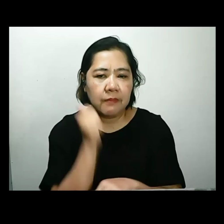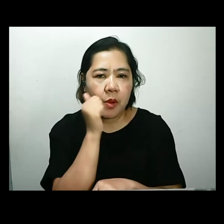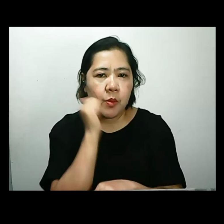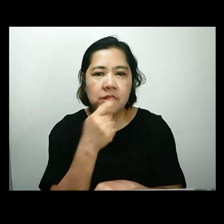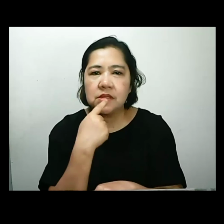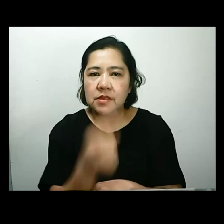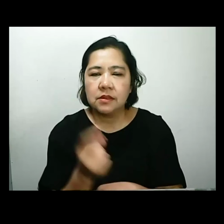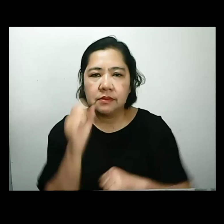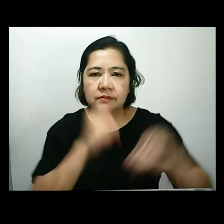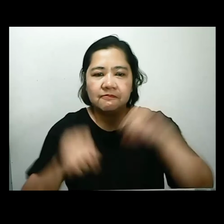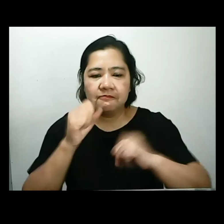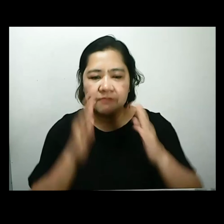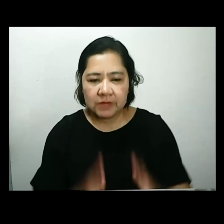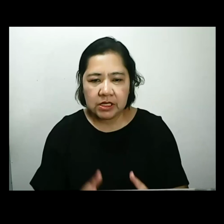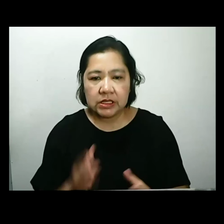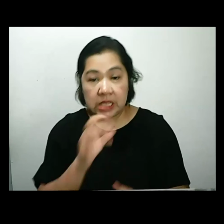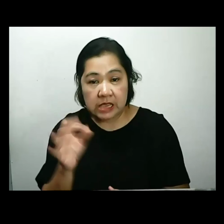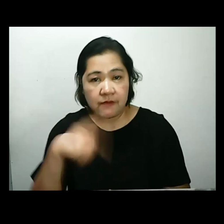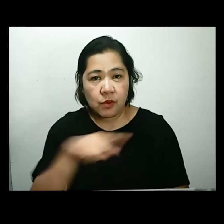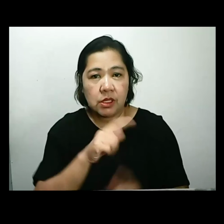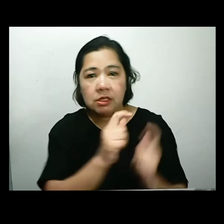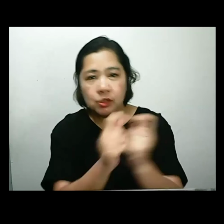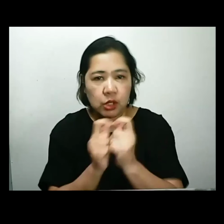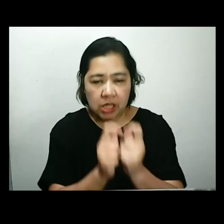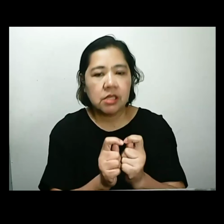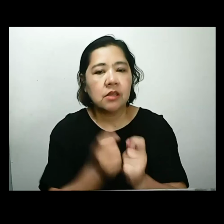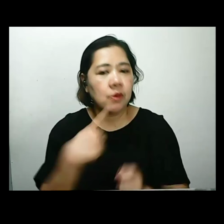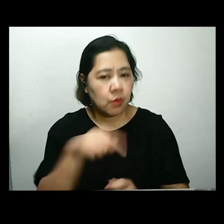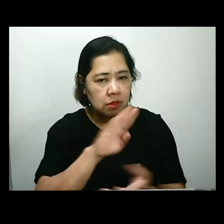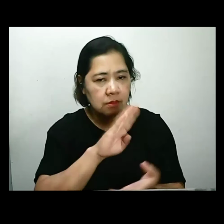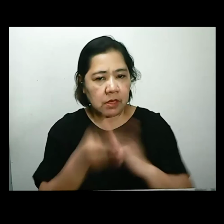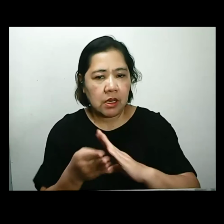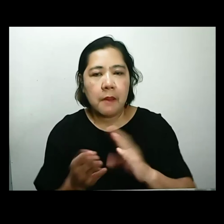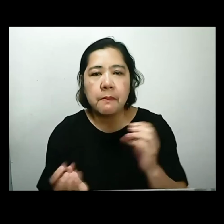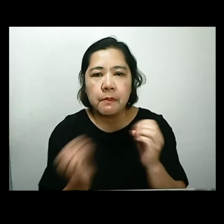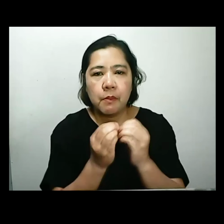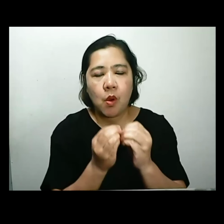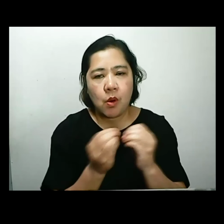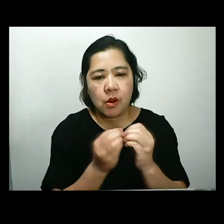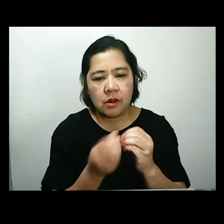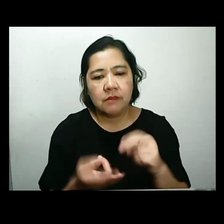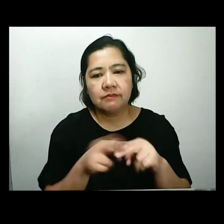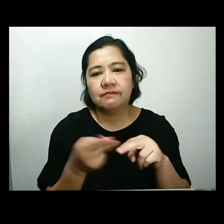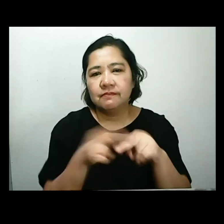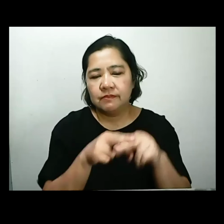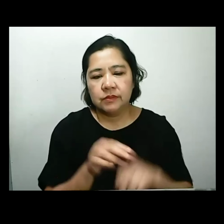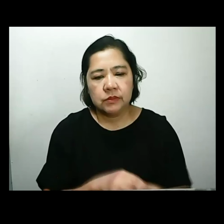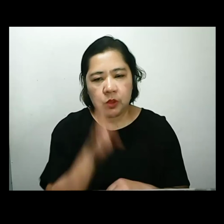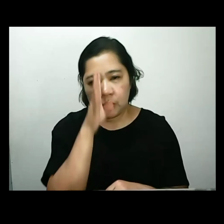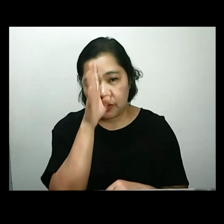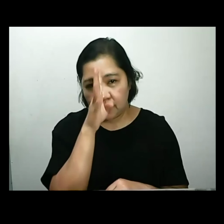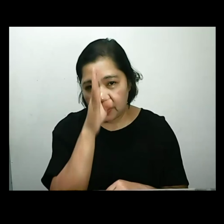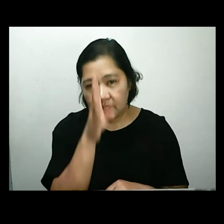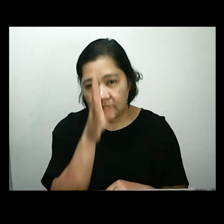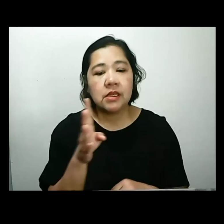by being together, we can be more. But I will also say to innovate is to collaborate, but